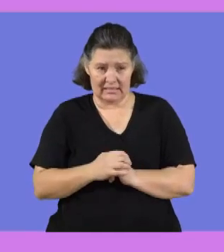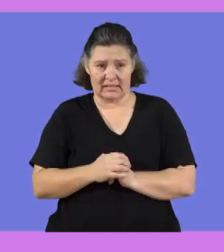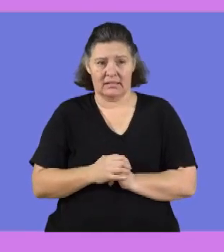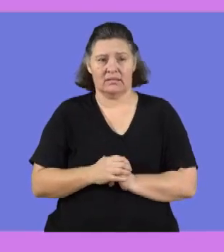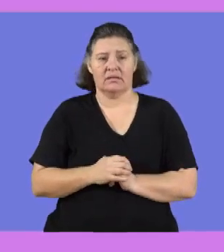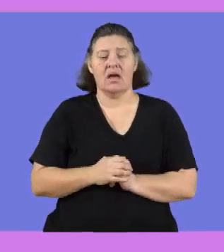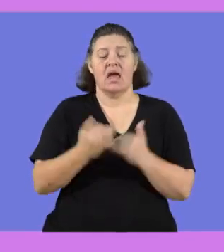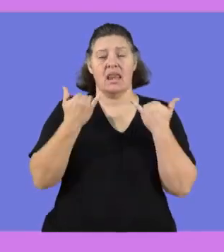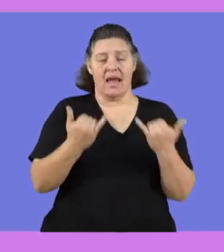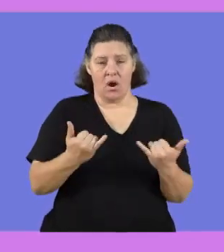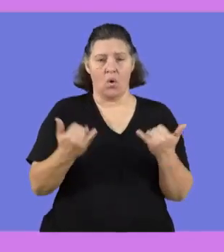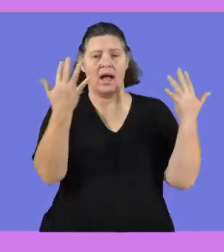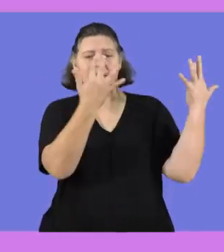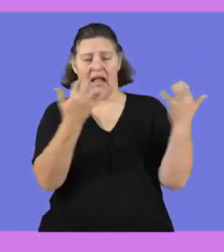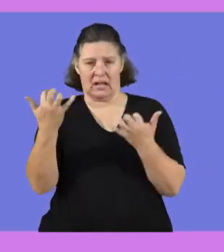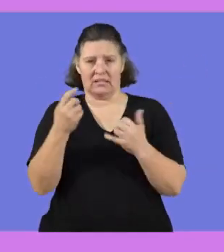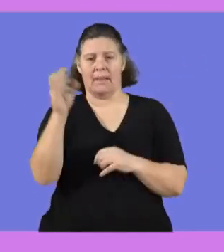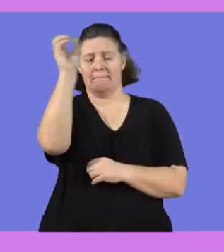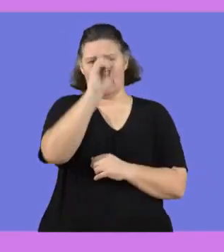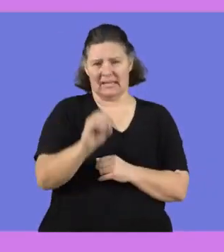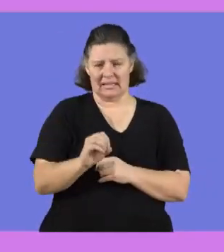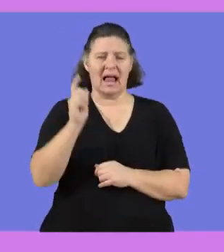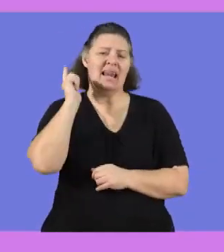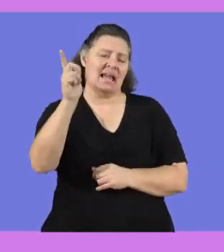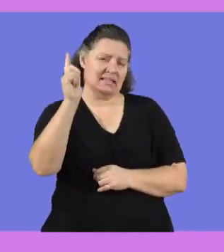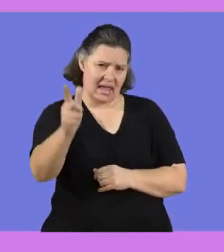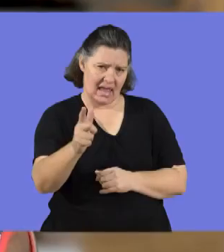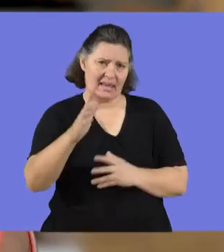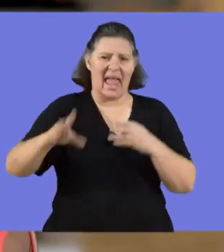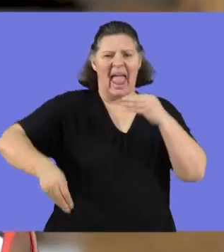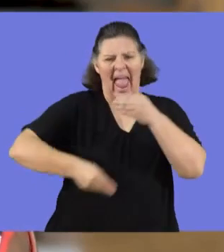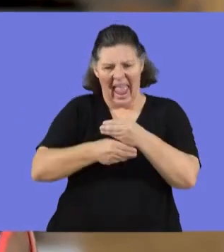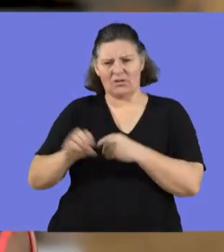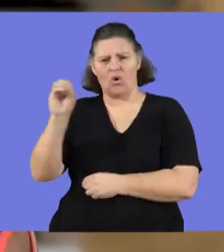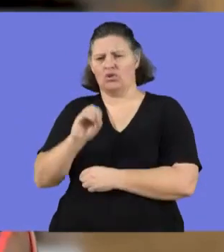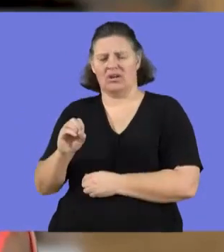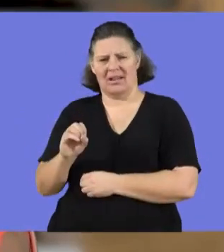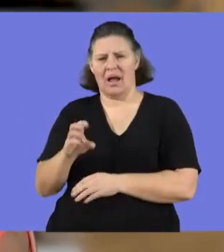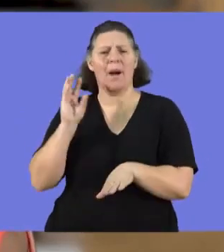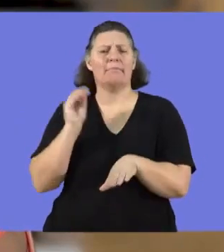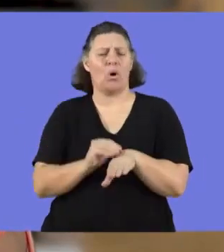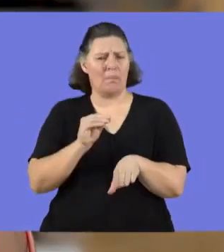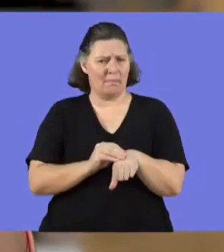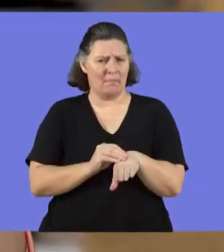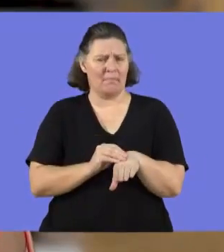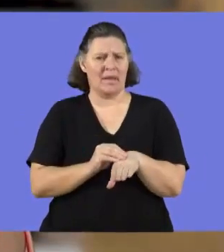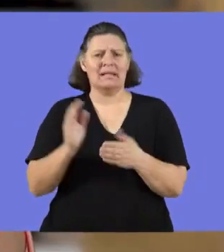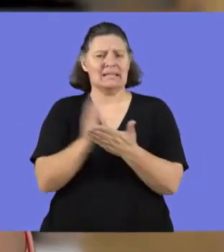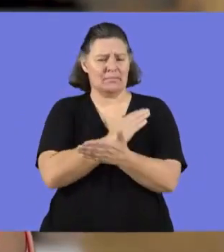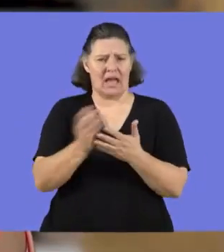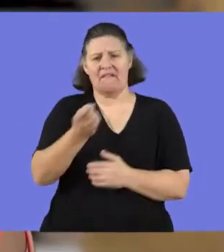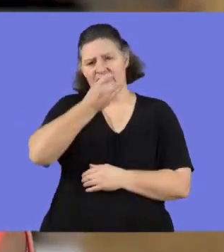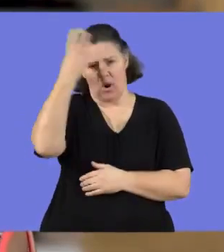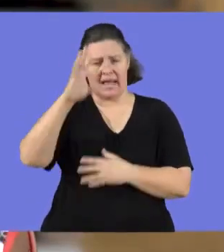I'm saying I know there's a method whereby you first calculate this percentage, later on add it to